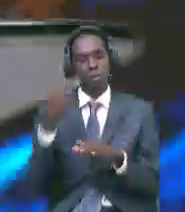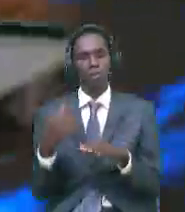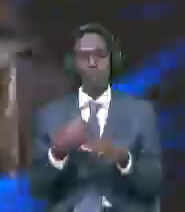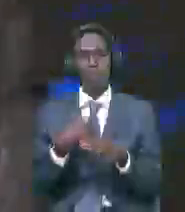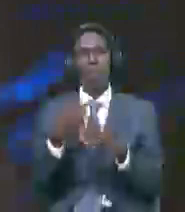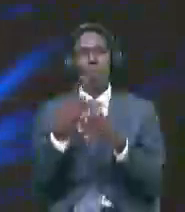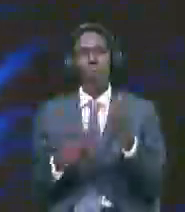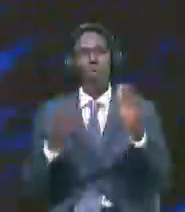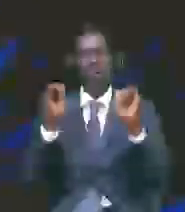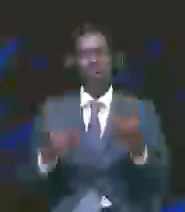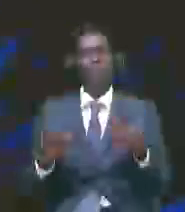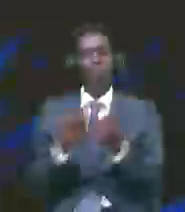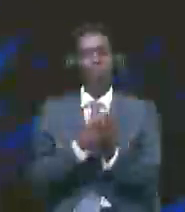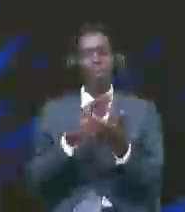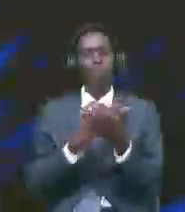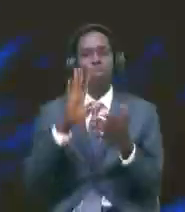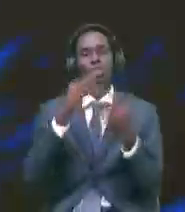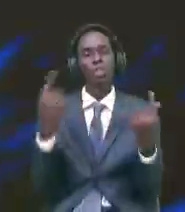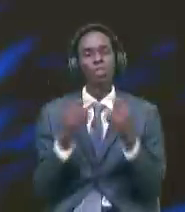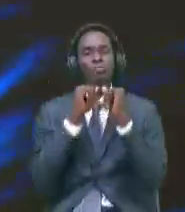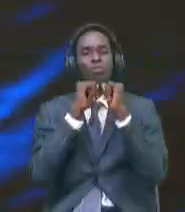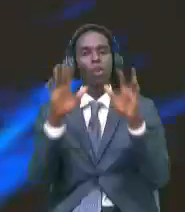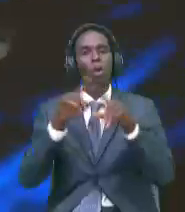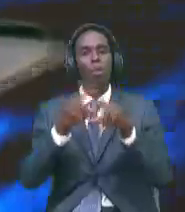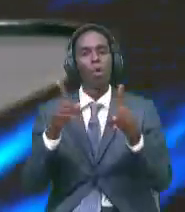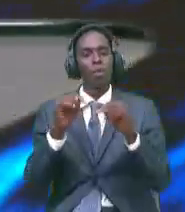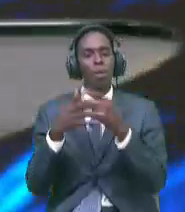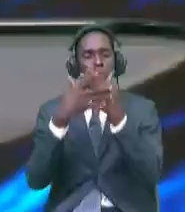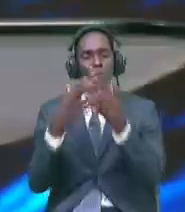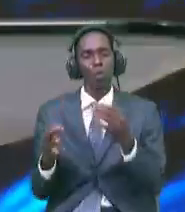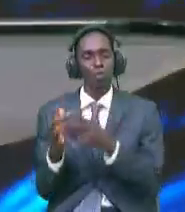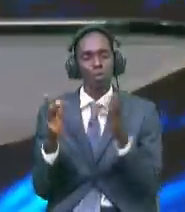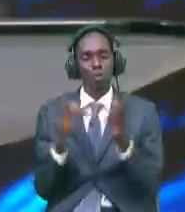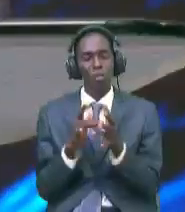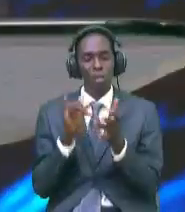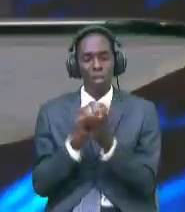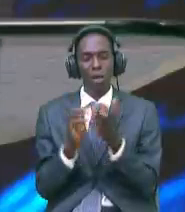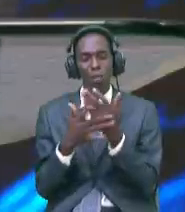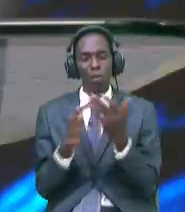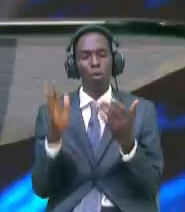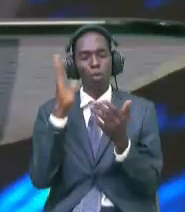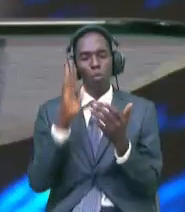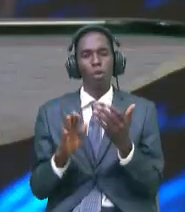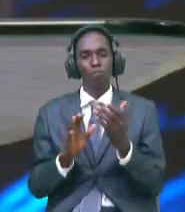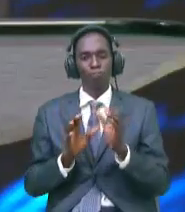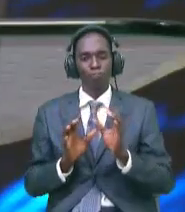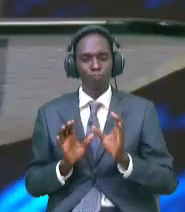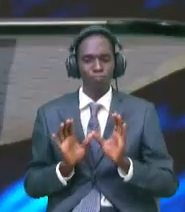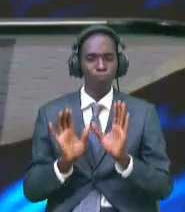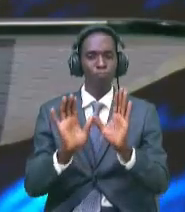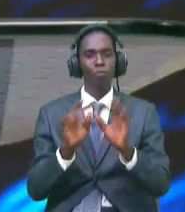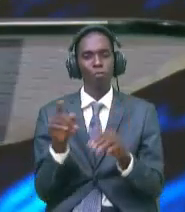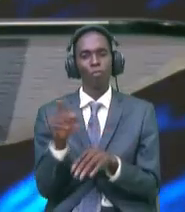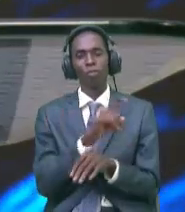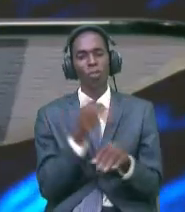sin? Nothing but the blood of Jesus. That blood will wash you. You become as white as snow, and